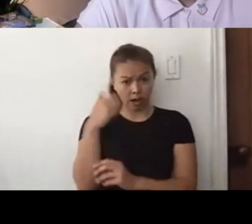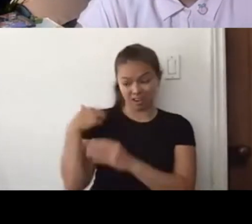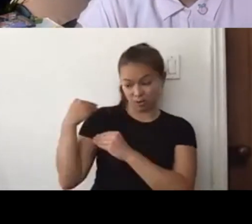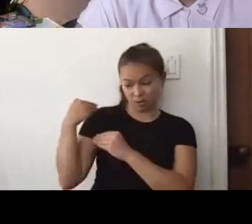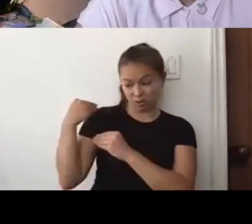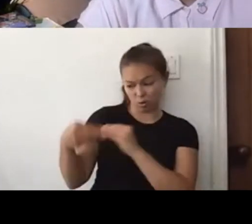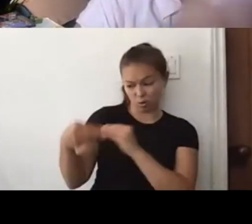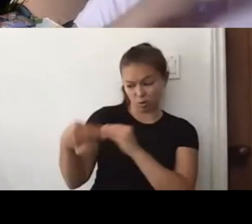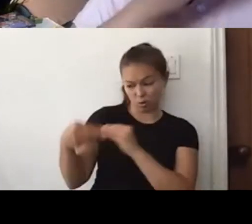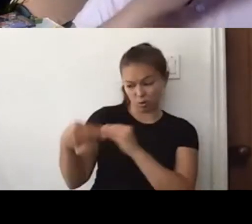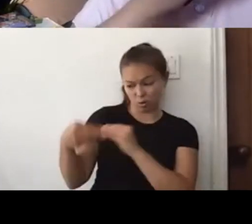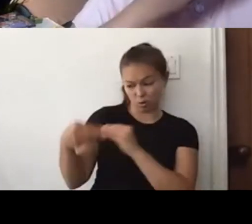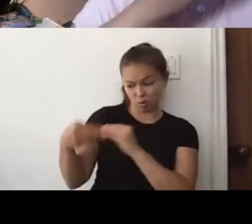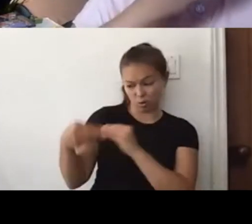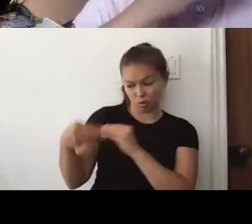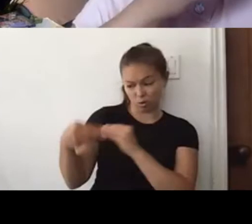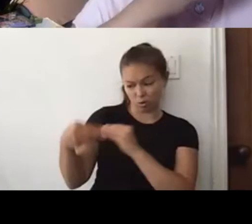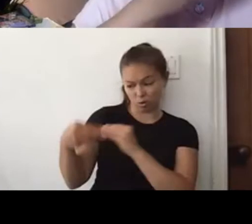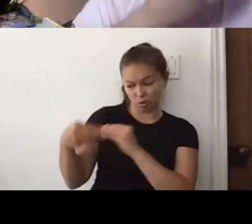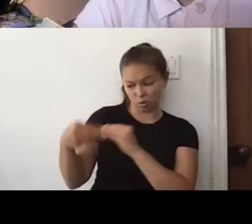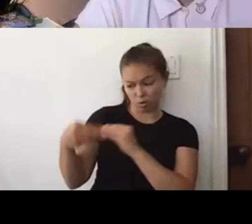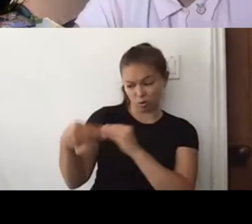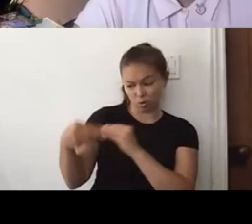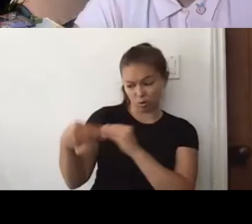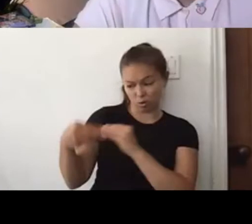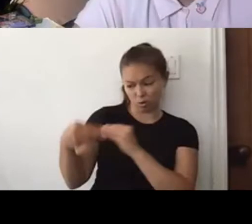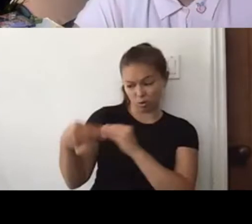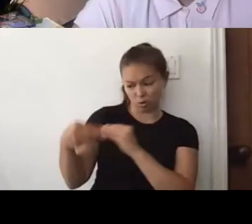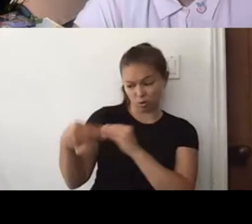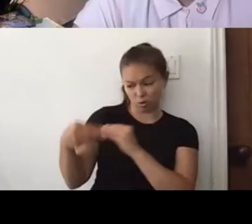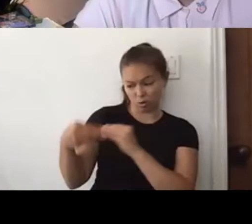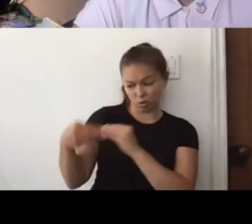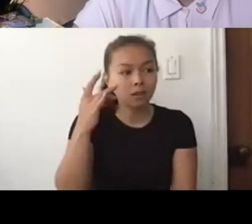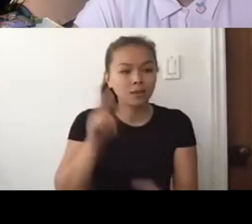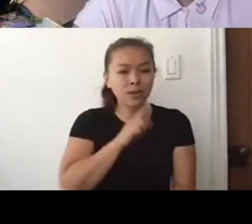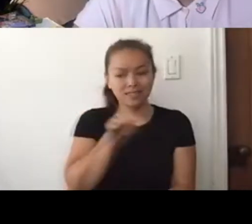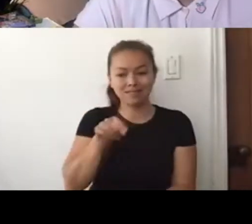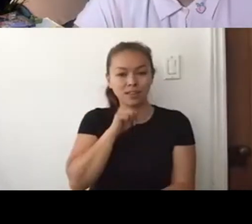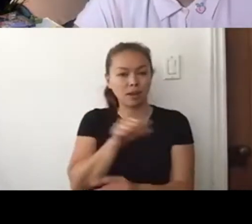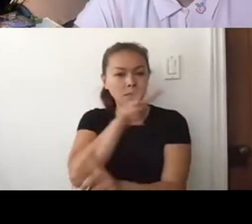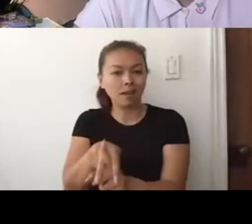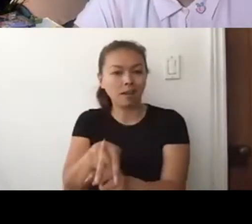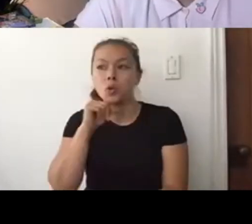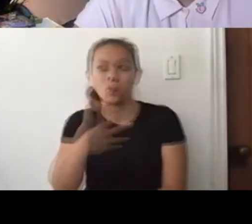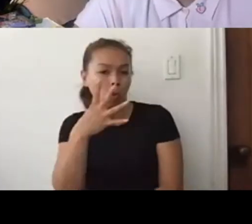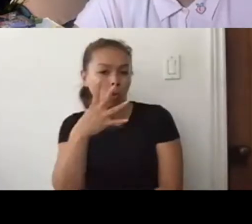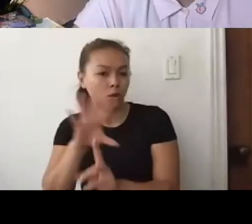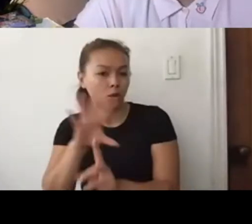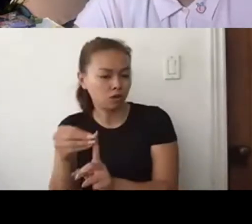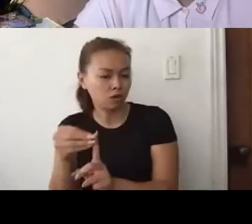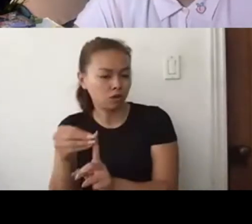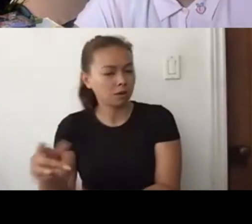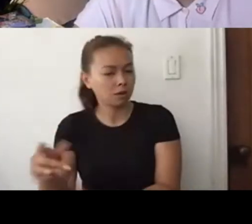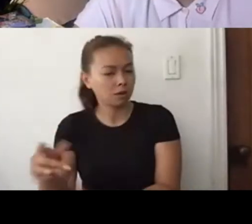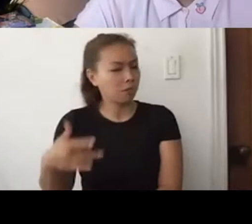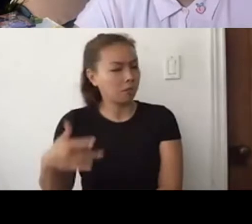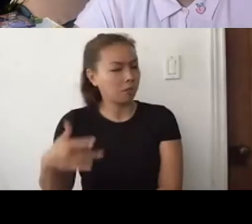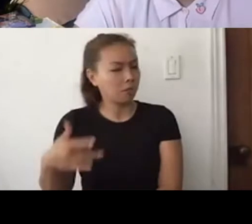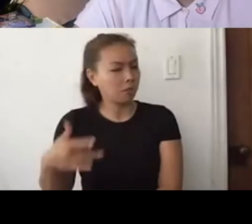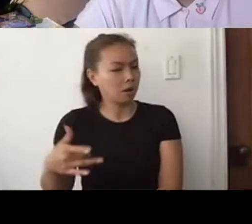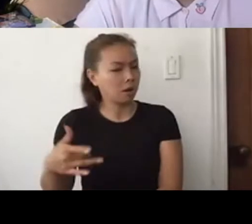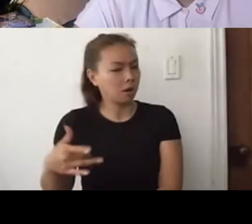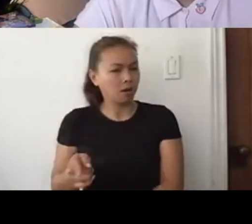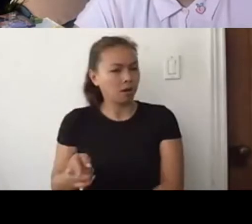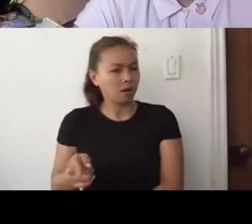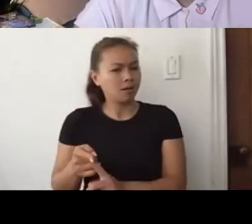non-white cultures. And I can only speak for my own, but I'm saying like our traditional